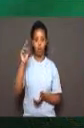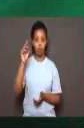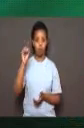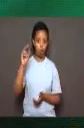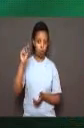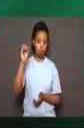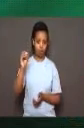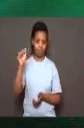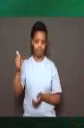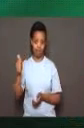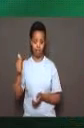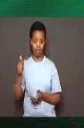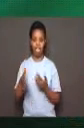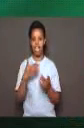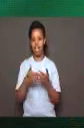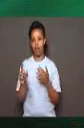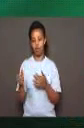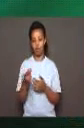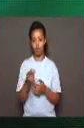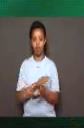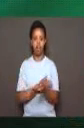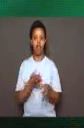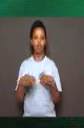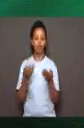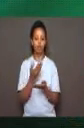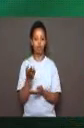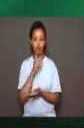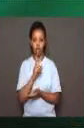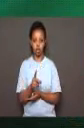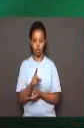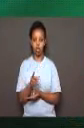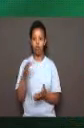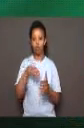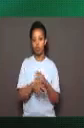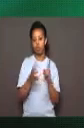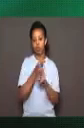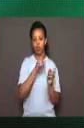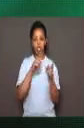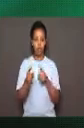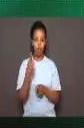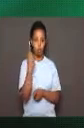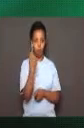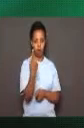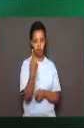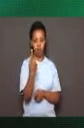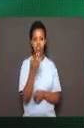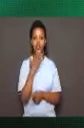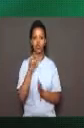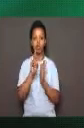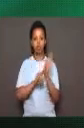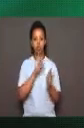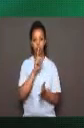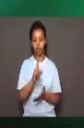Monosaccharides are the simplest carbohydrate that consists of 1 unit of